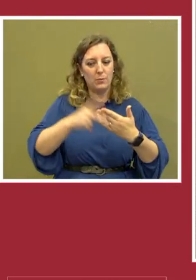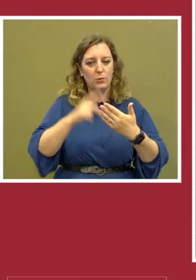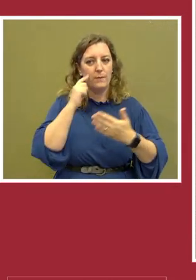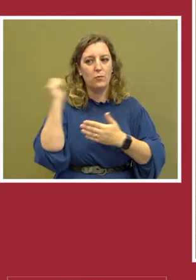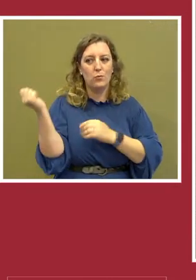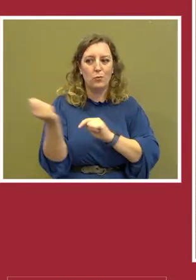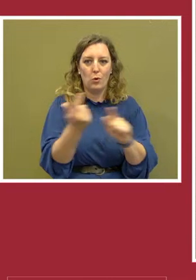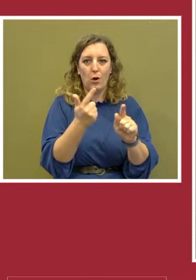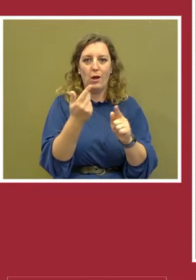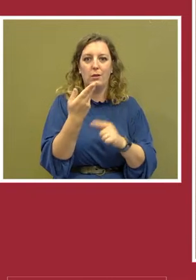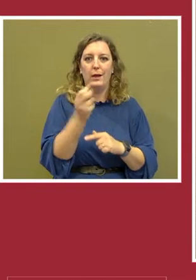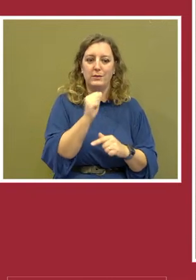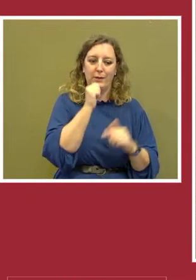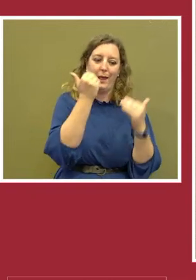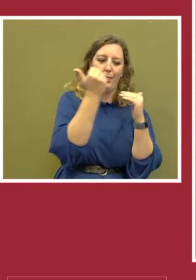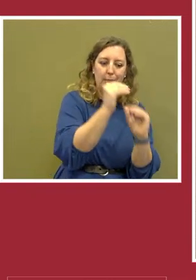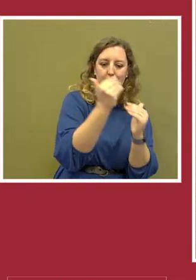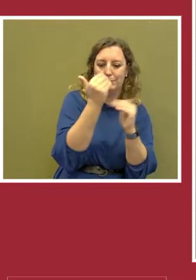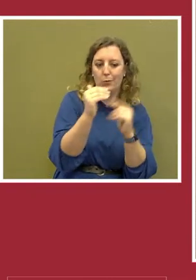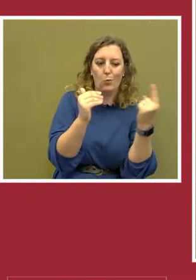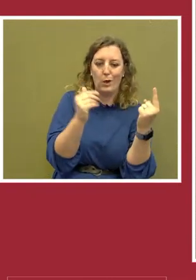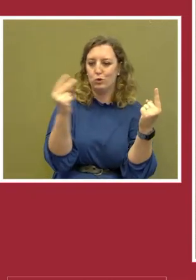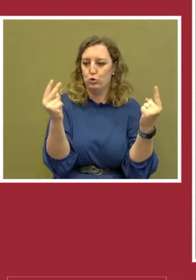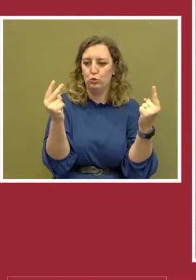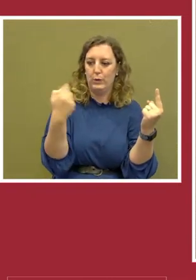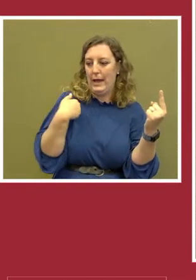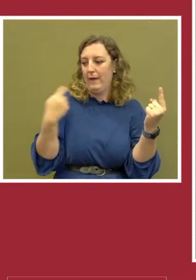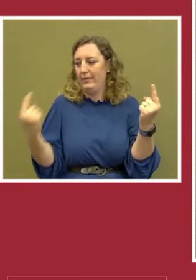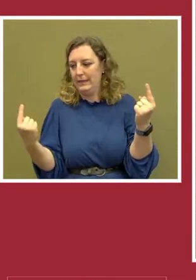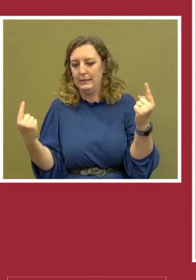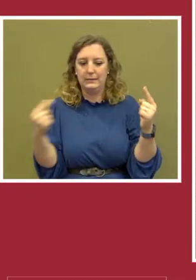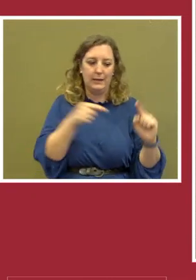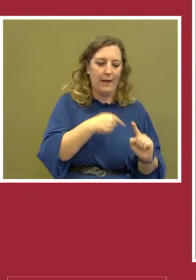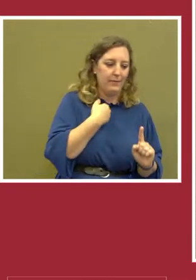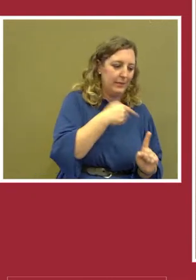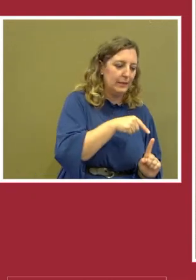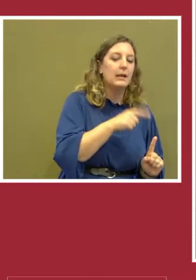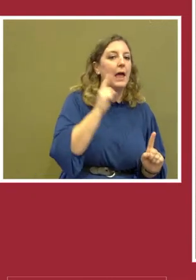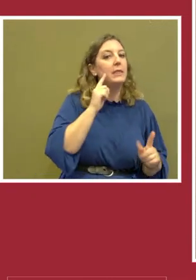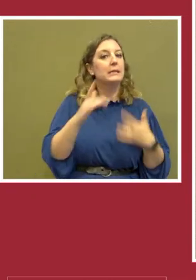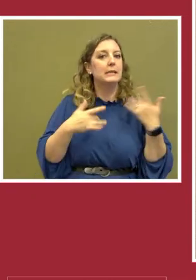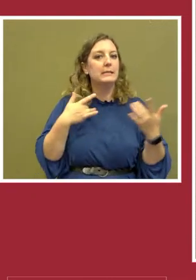our high schools, not just, you know, one or two have this and one or two have this. So I think that's